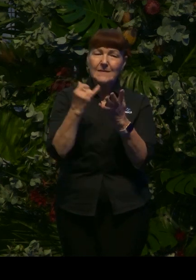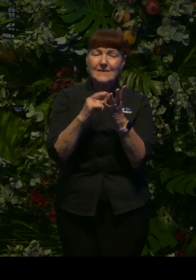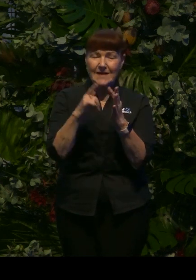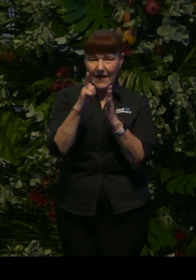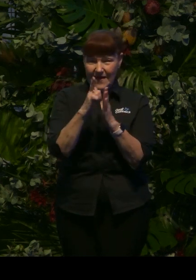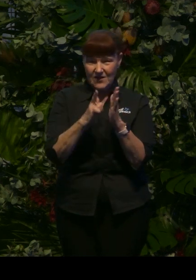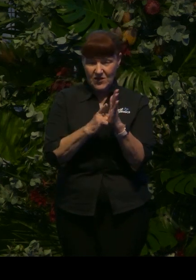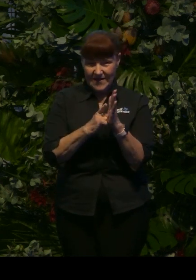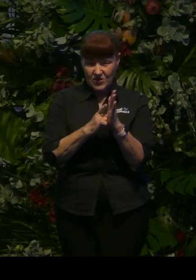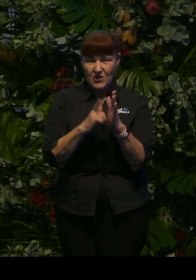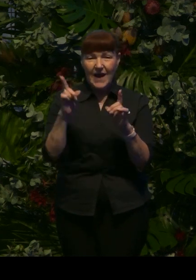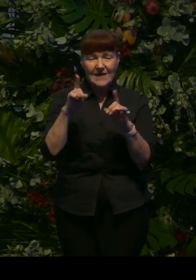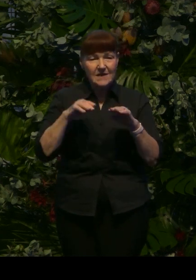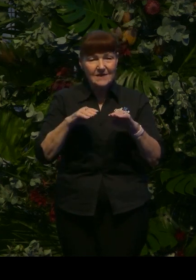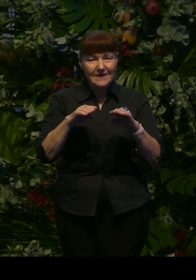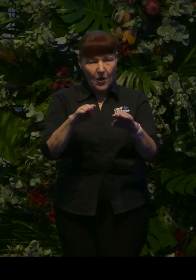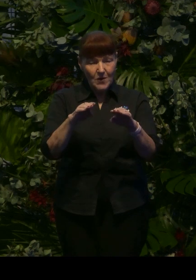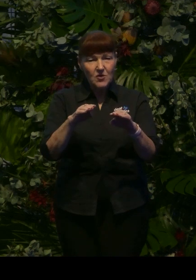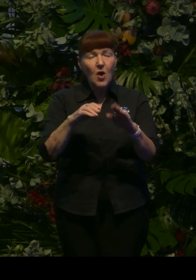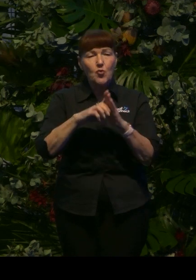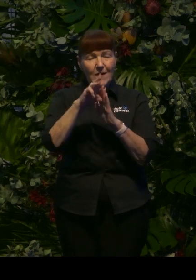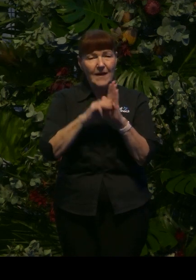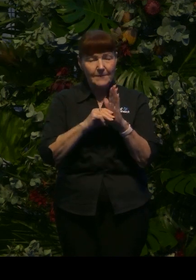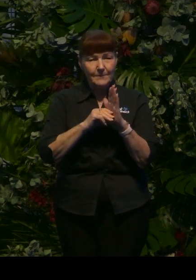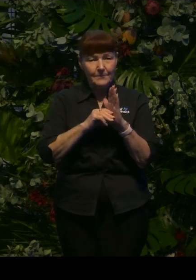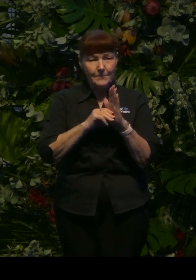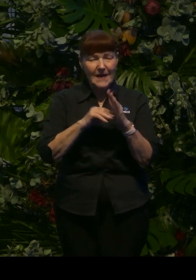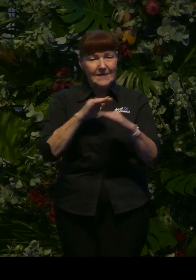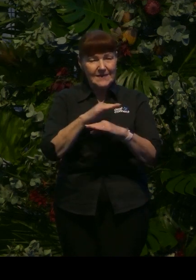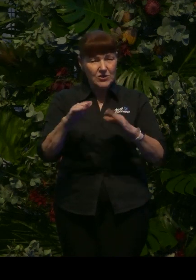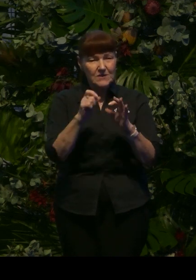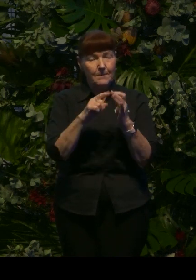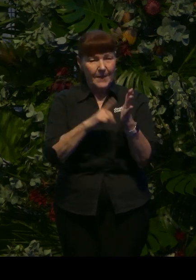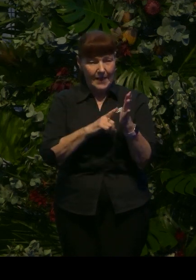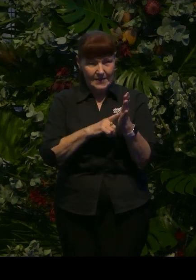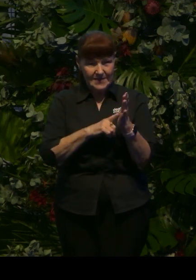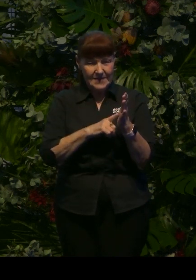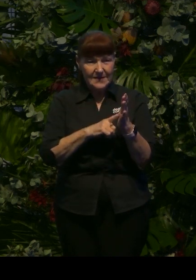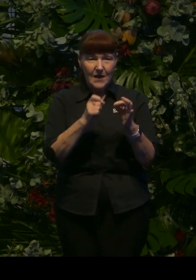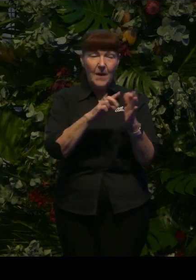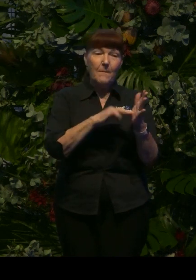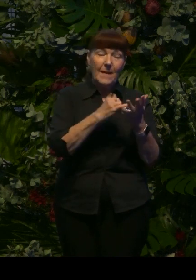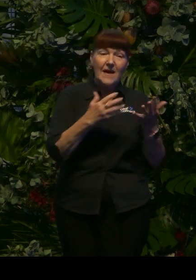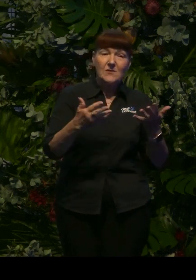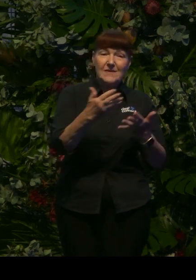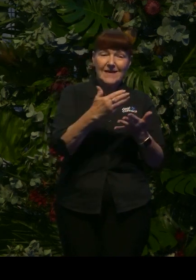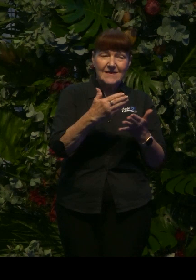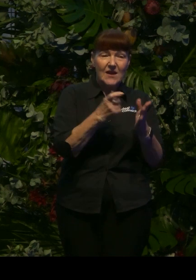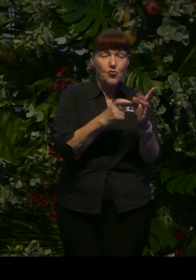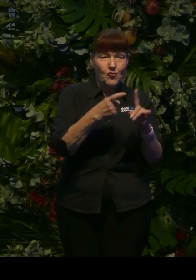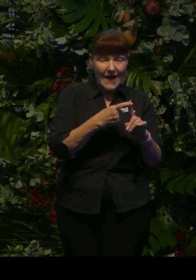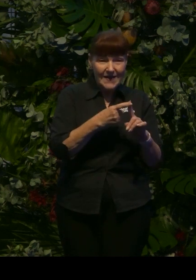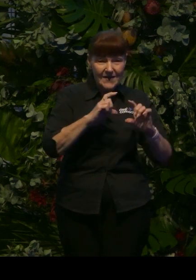legislation is current curriculum censorship bills, which may include book bans, bans on discussing race in